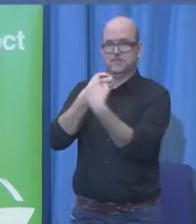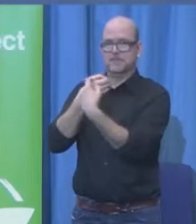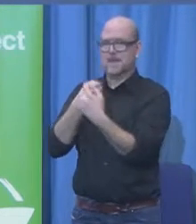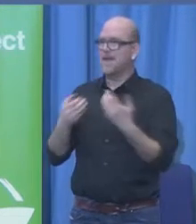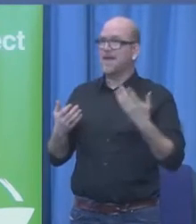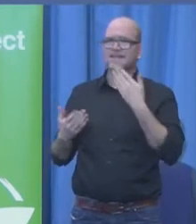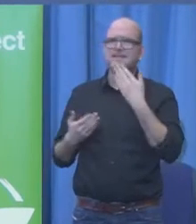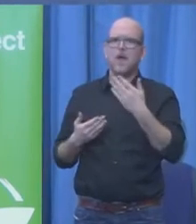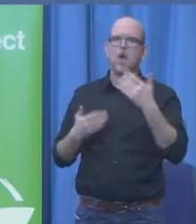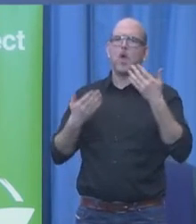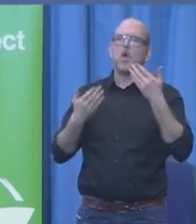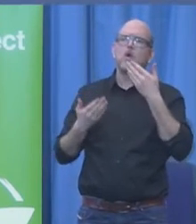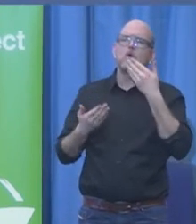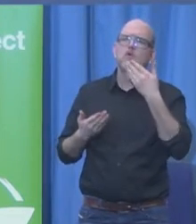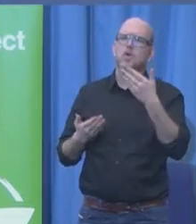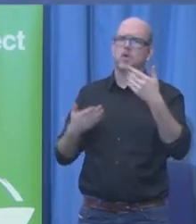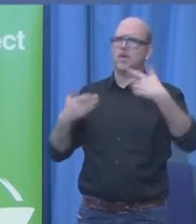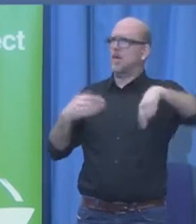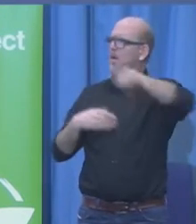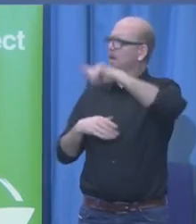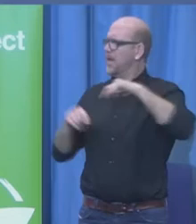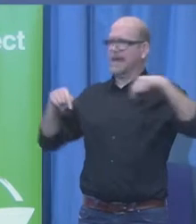now.